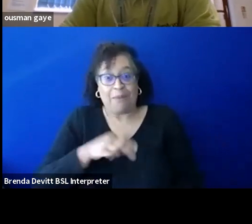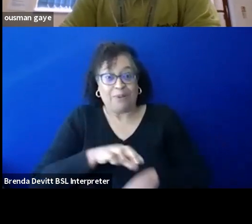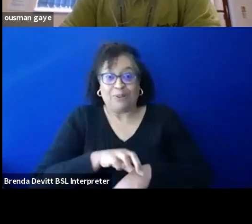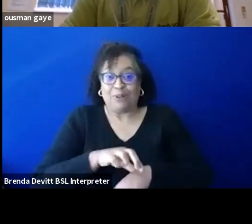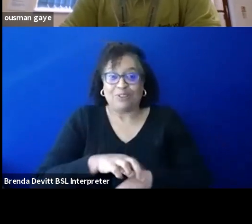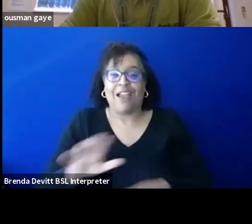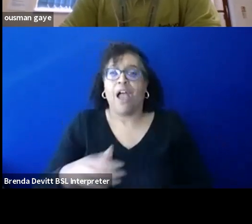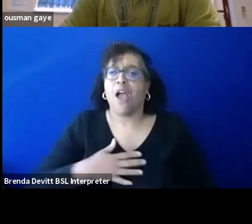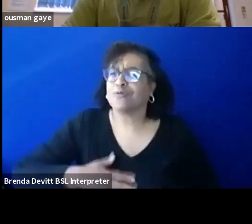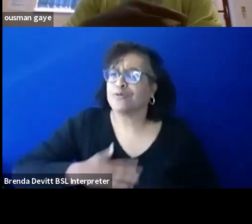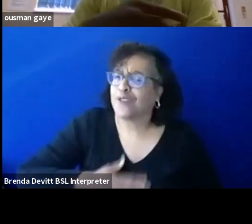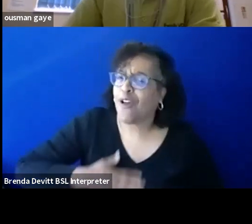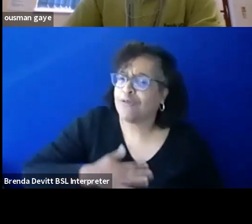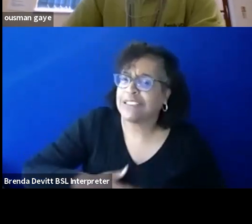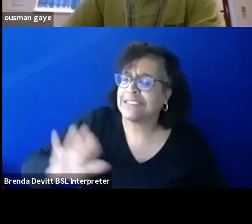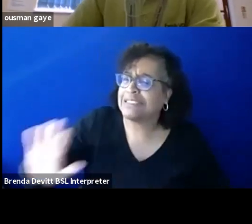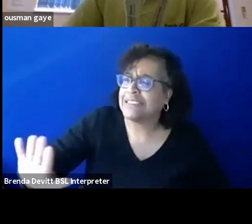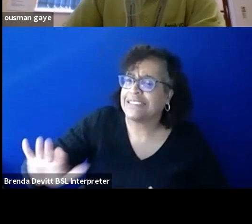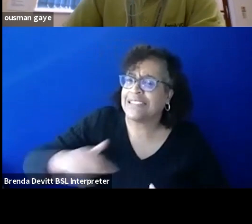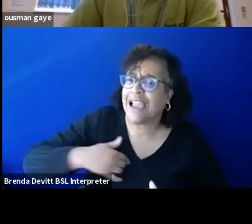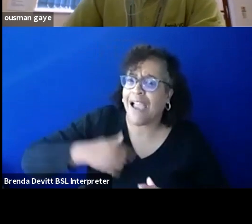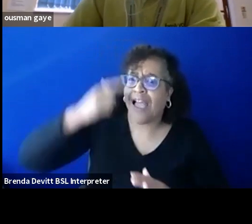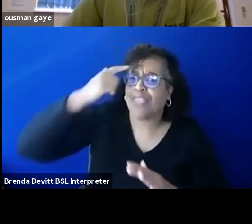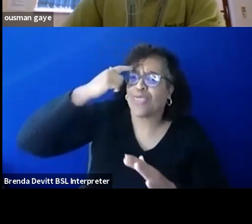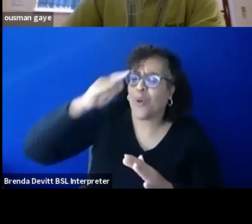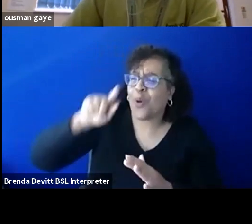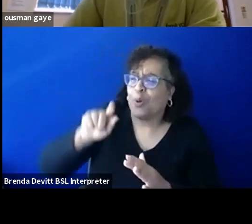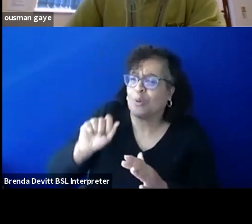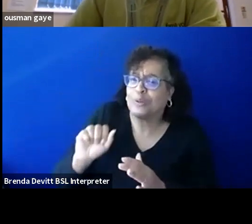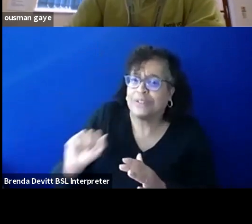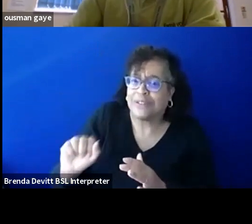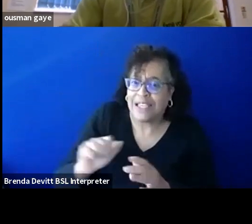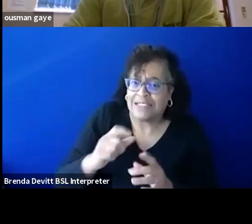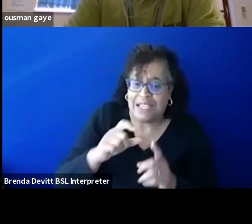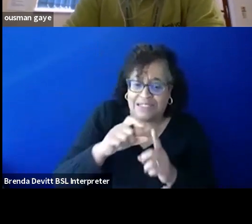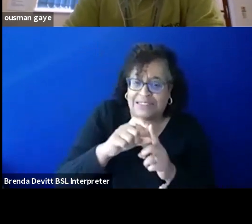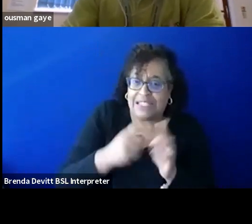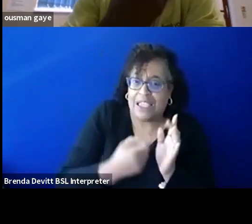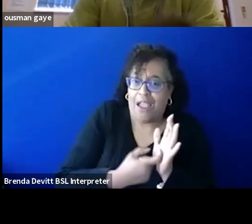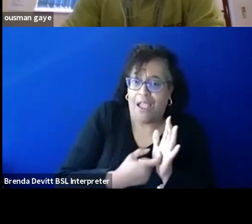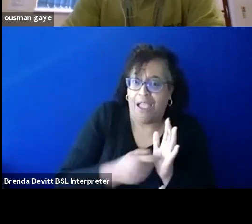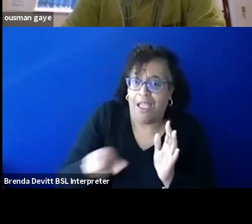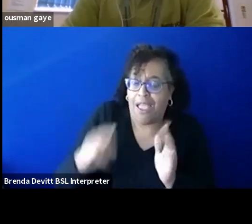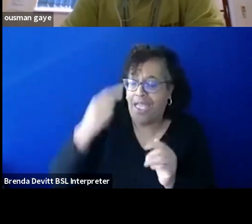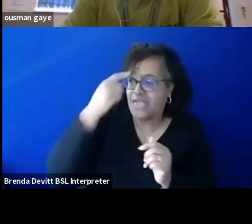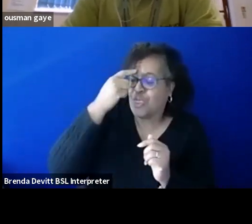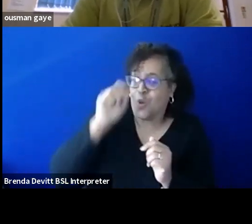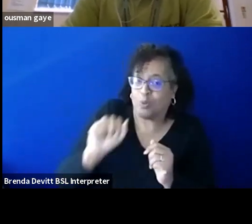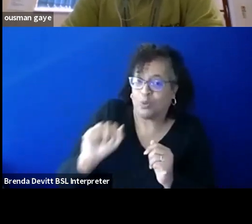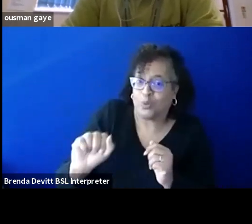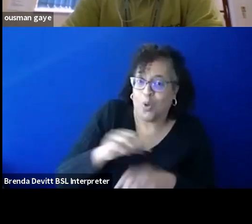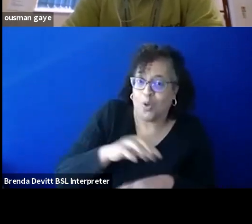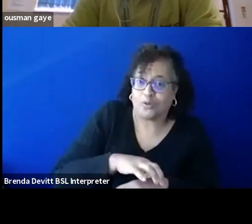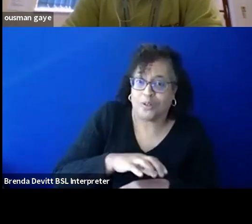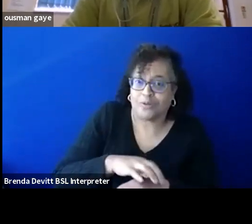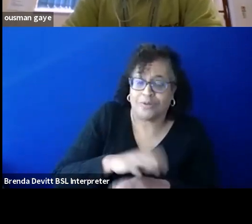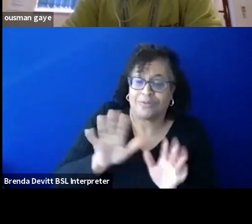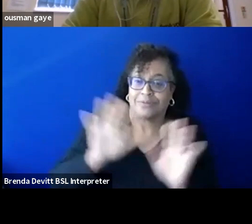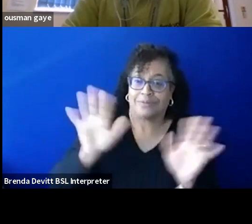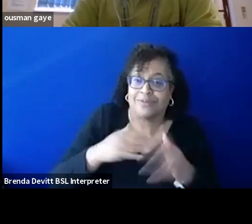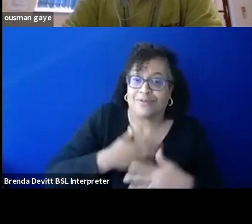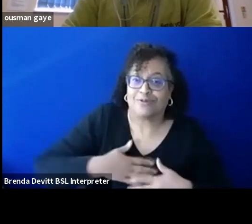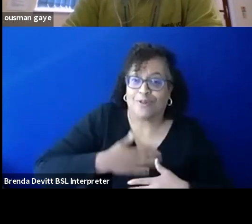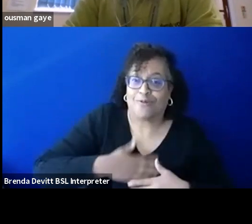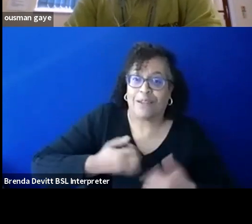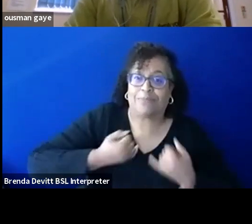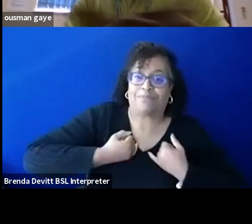Yeah, sorry about that, because according to your name, they put DR, Dr. Tony. So, Did they? Yes, definitely, yes.